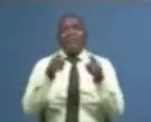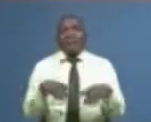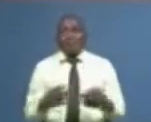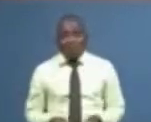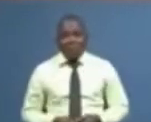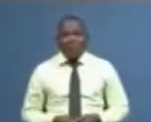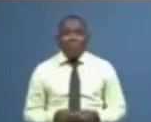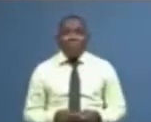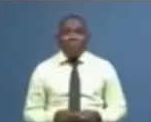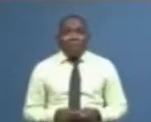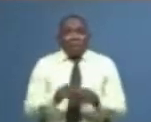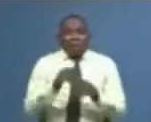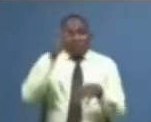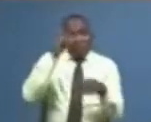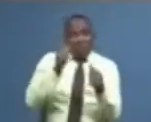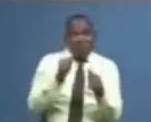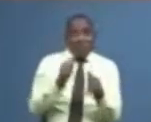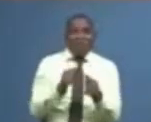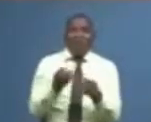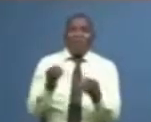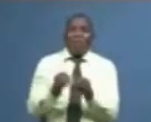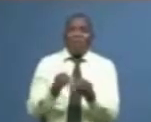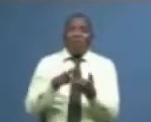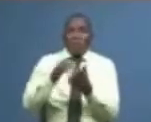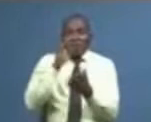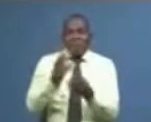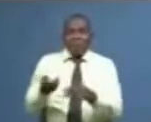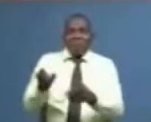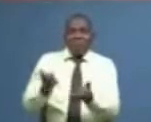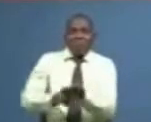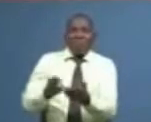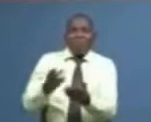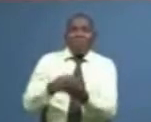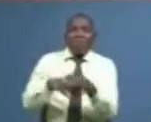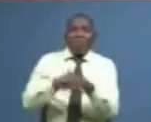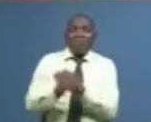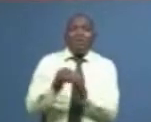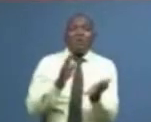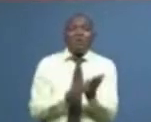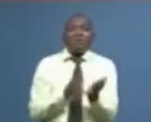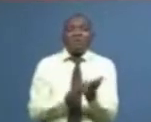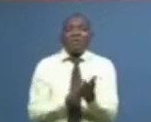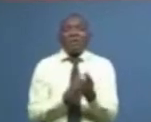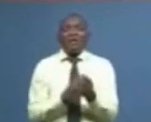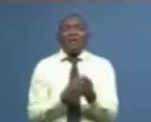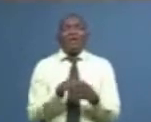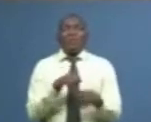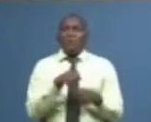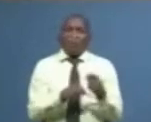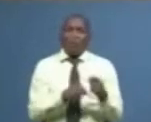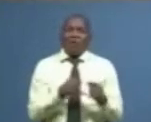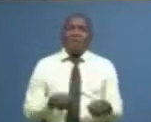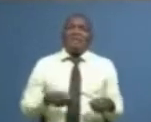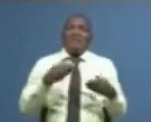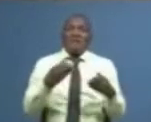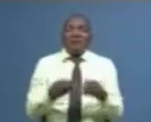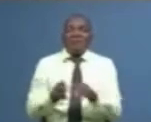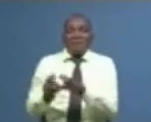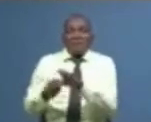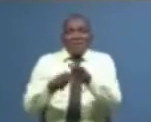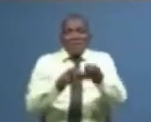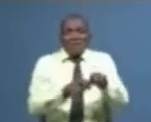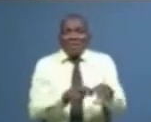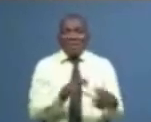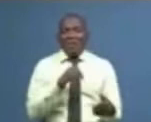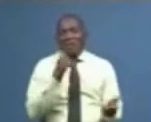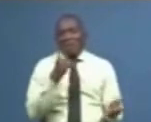education. Due to the increase in student population, the school has been struggling to provide adequate